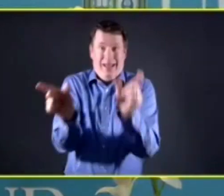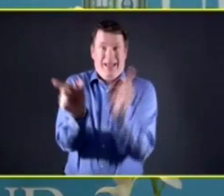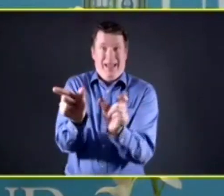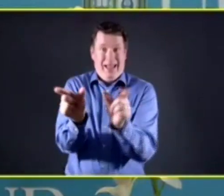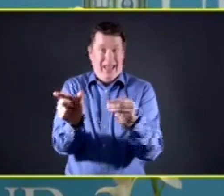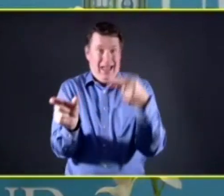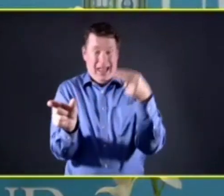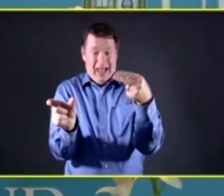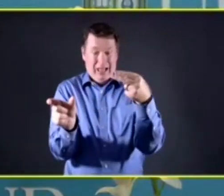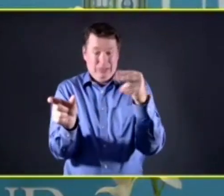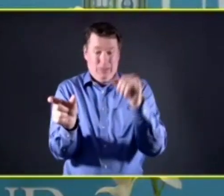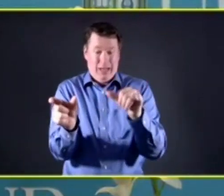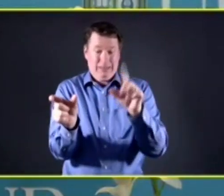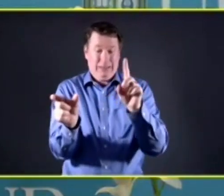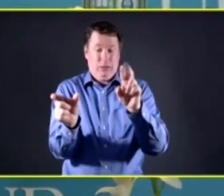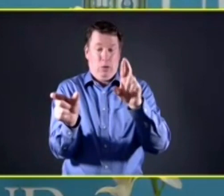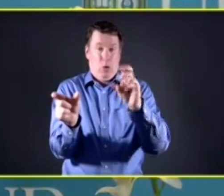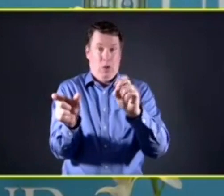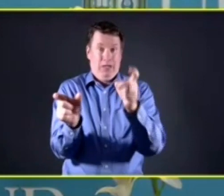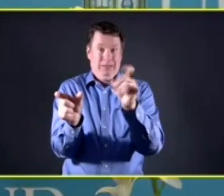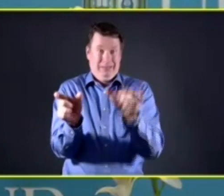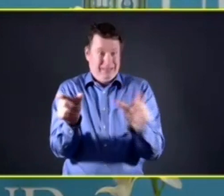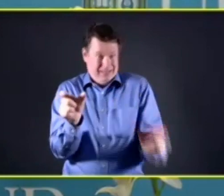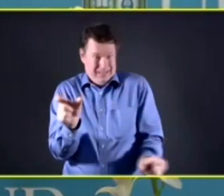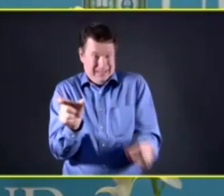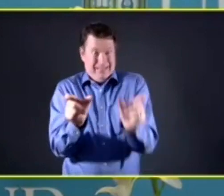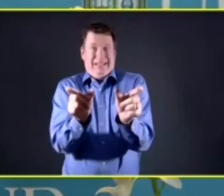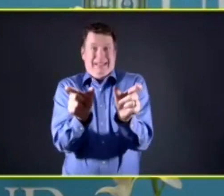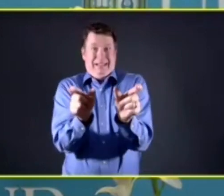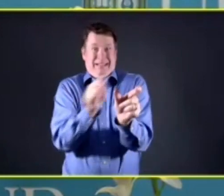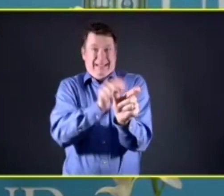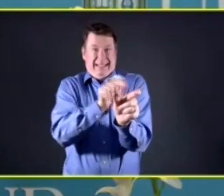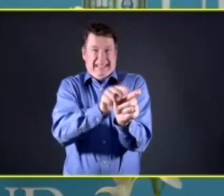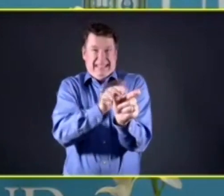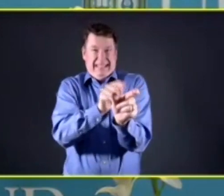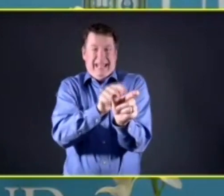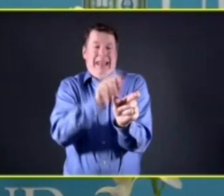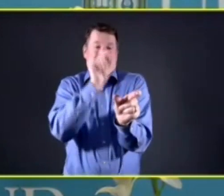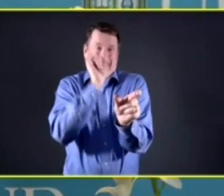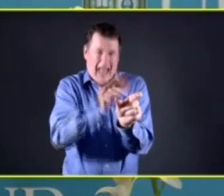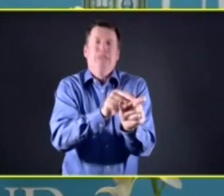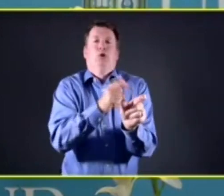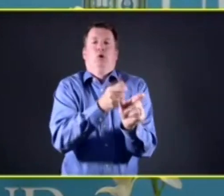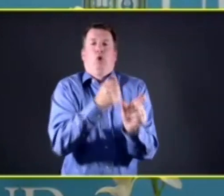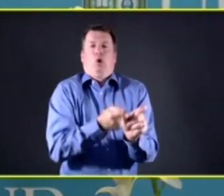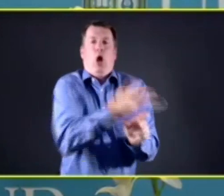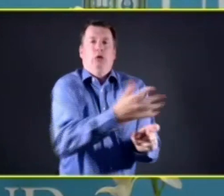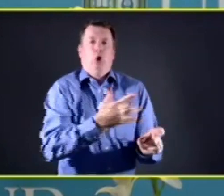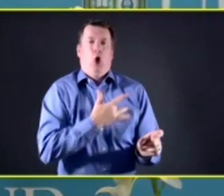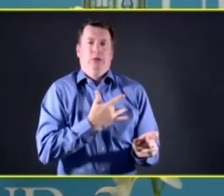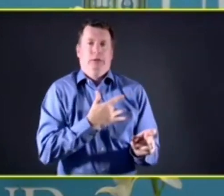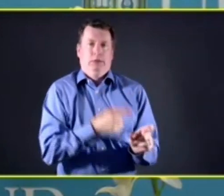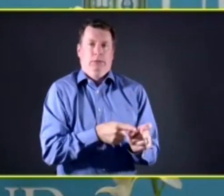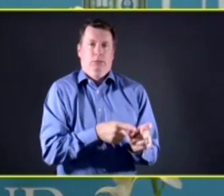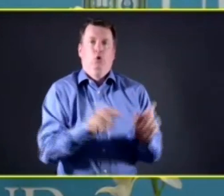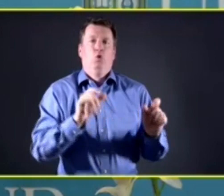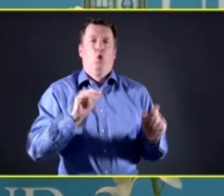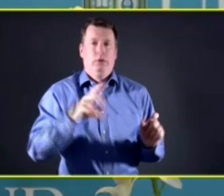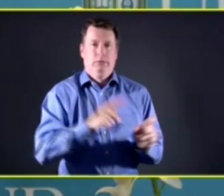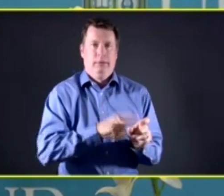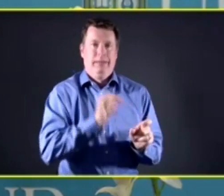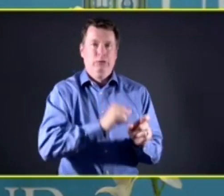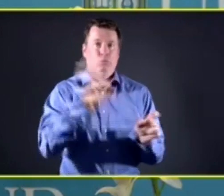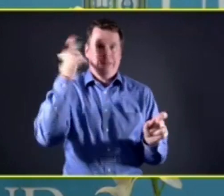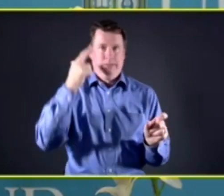it's designed. I need to pause you there, Dr. Kiefer. We're having a technical issue. Can you see? I didn't